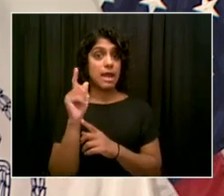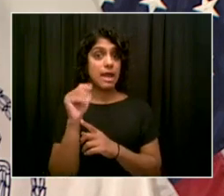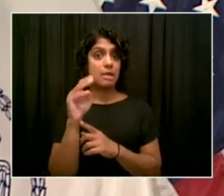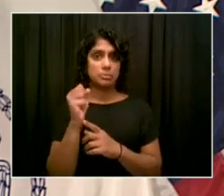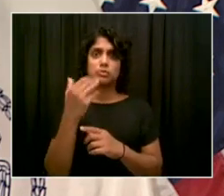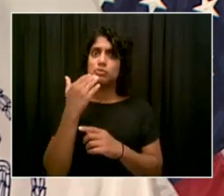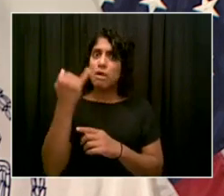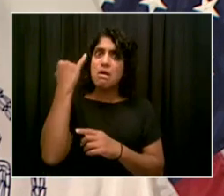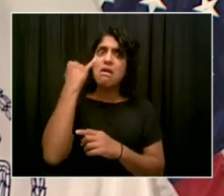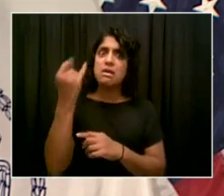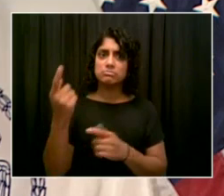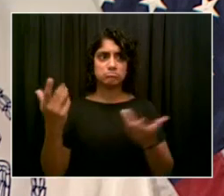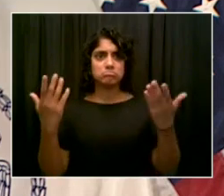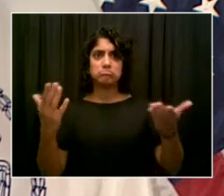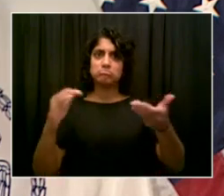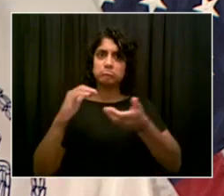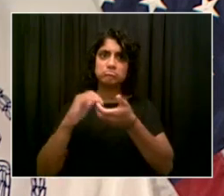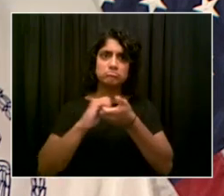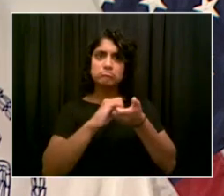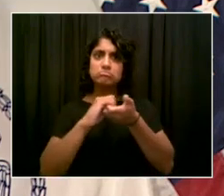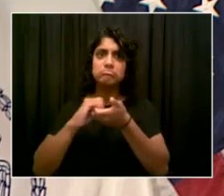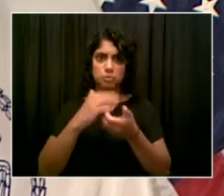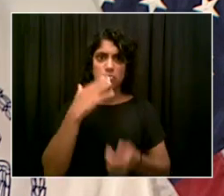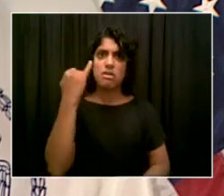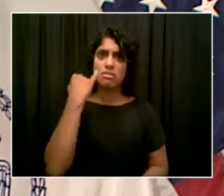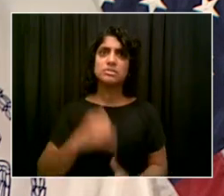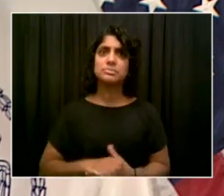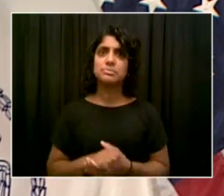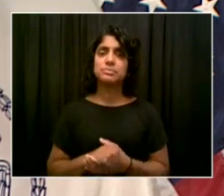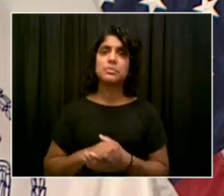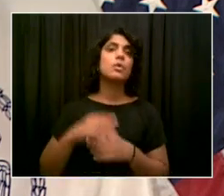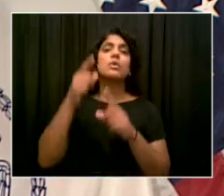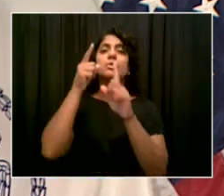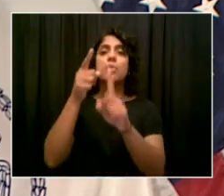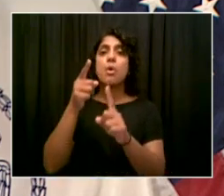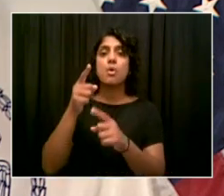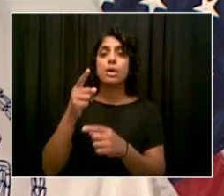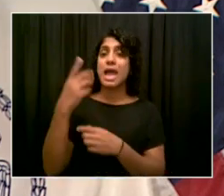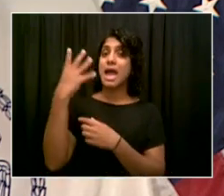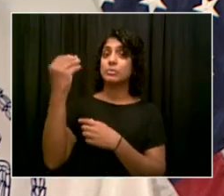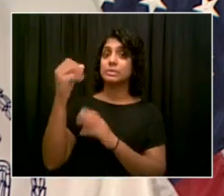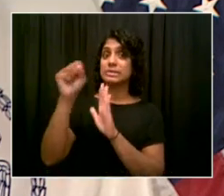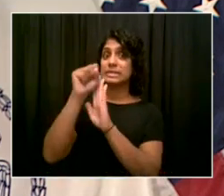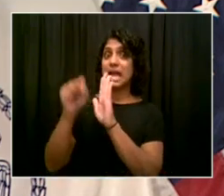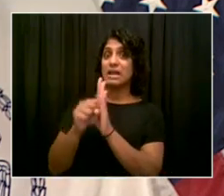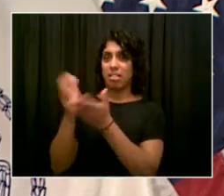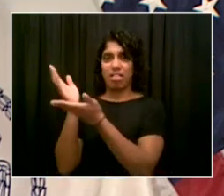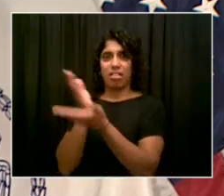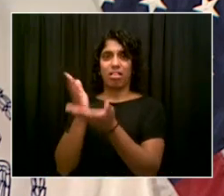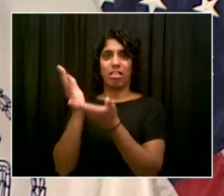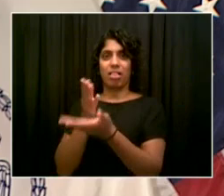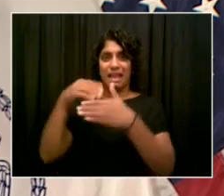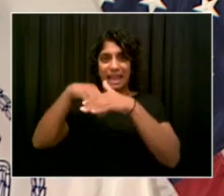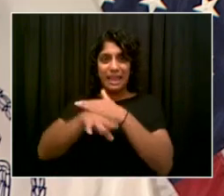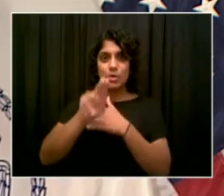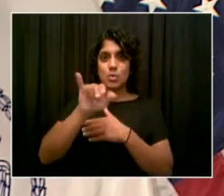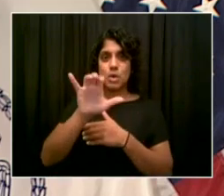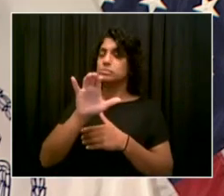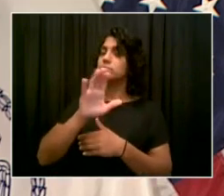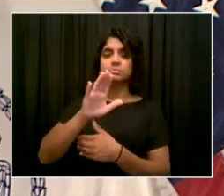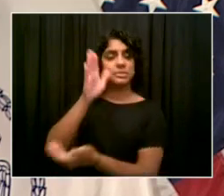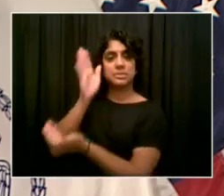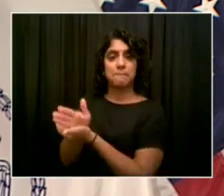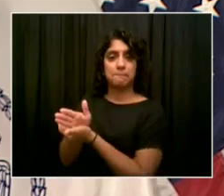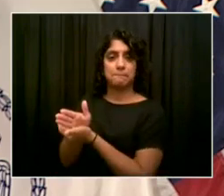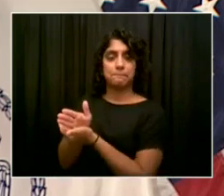the boundaries of the city, we're doing pretty well in terms of the increase in gun arrests, obviously. And the crucial thing